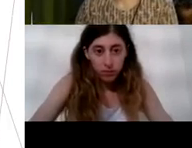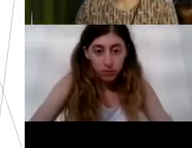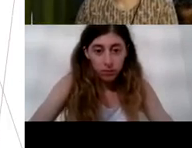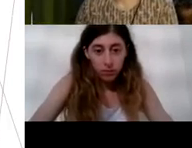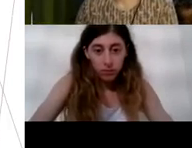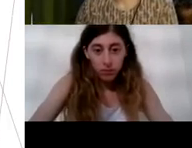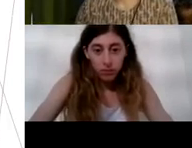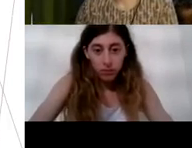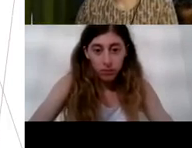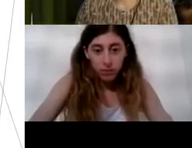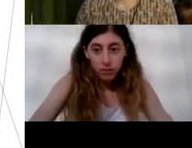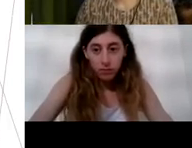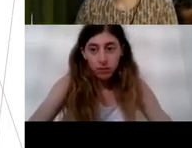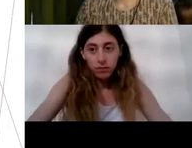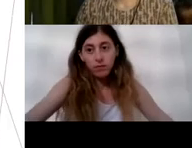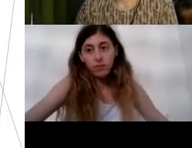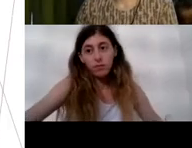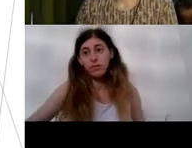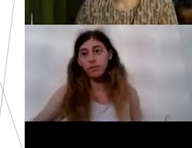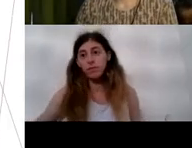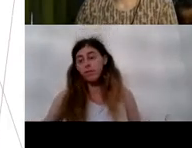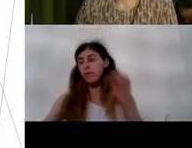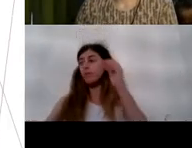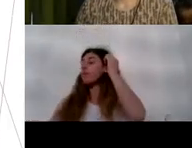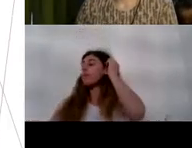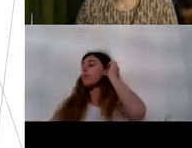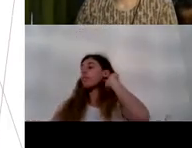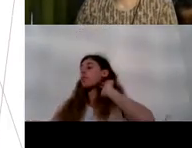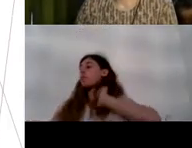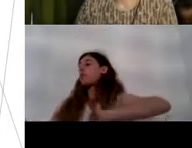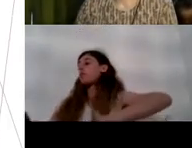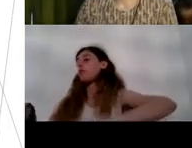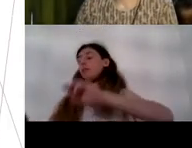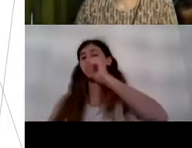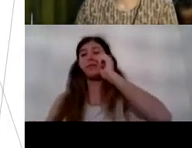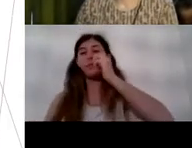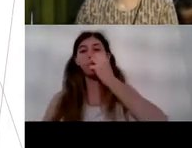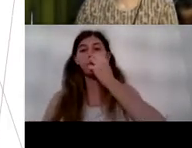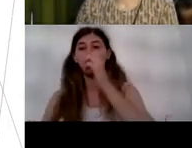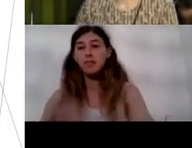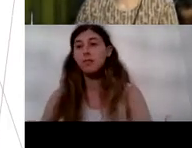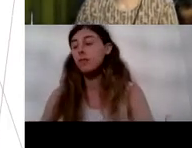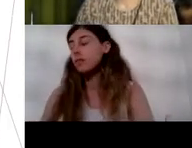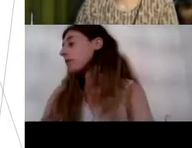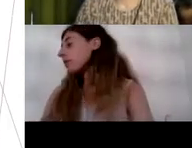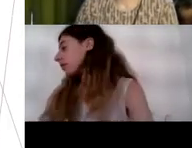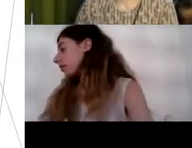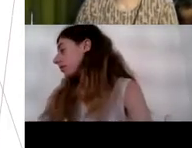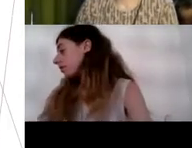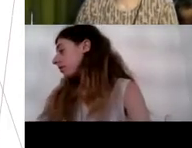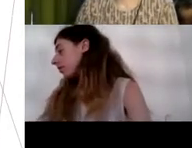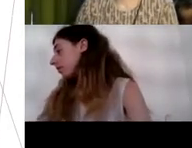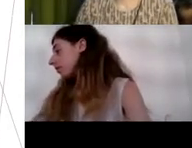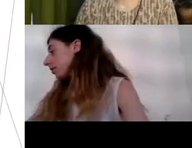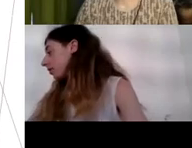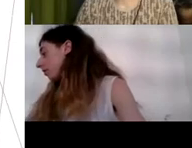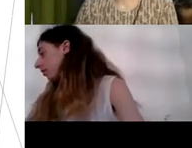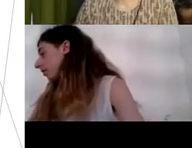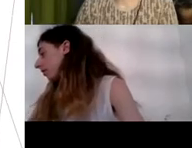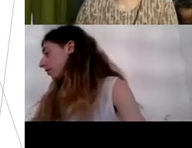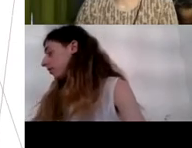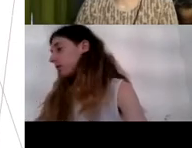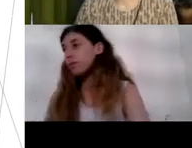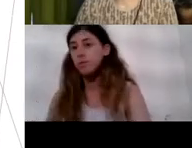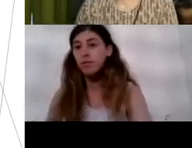where some of these barriers are within the system and trying to advocate specifically for those. So